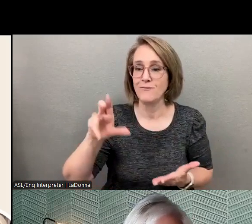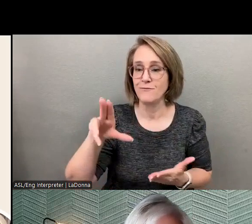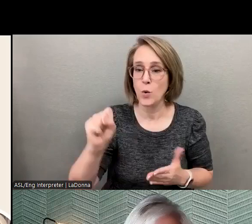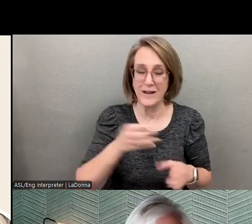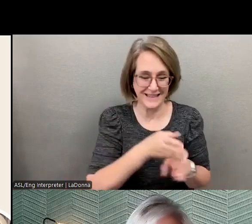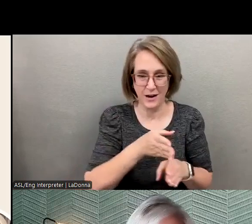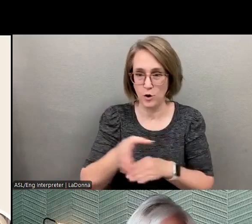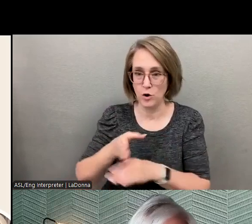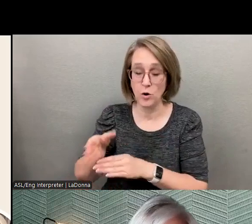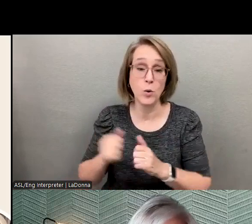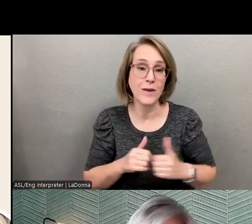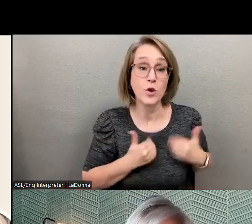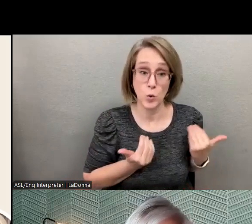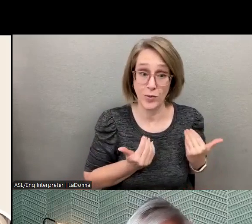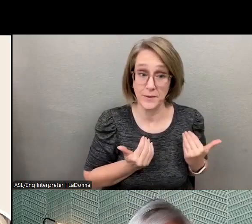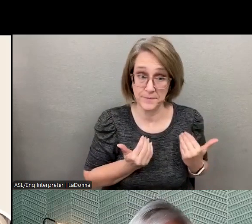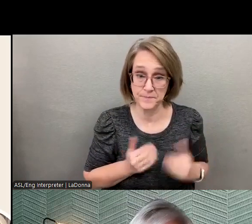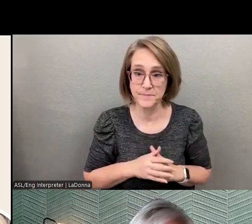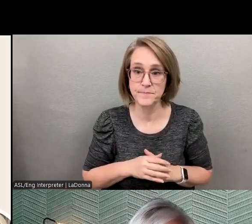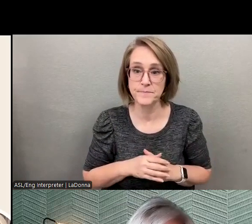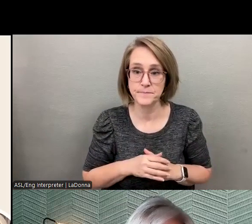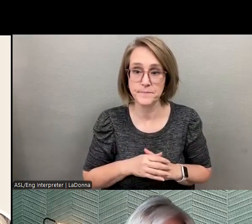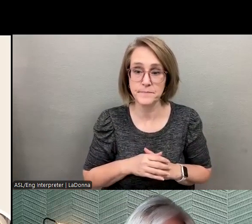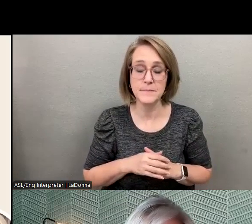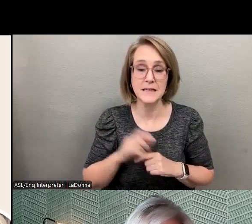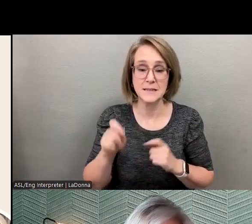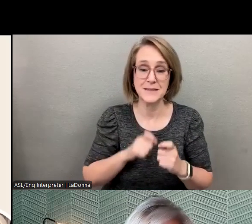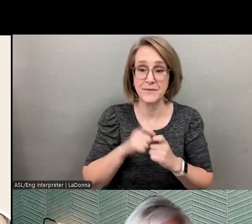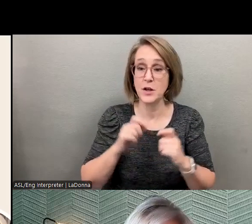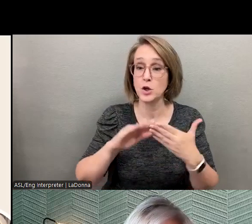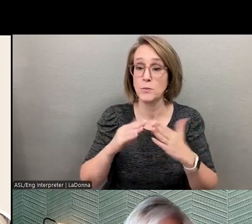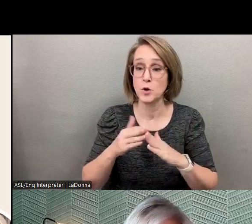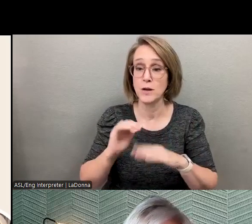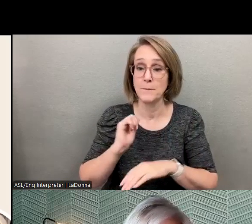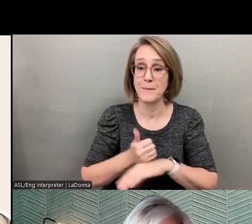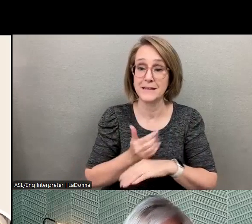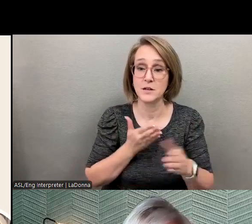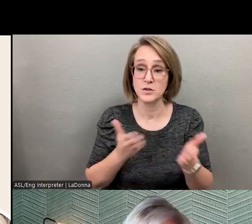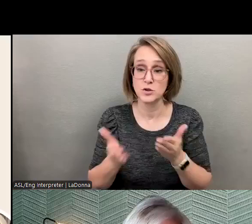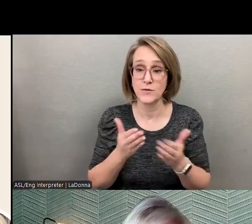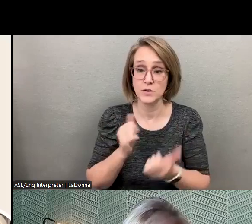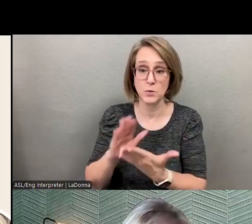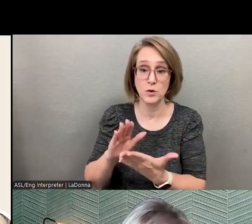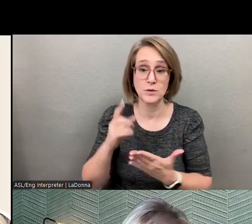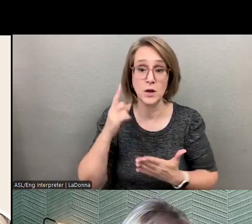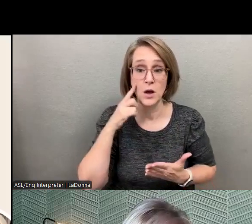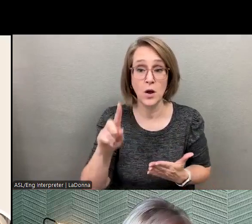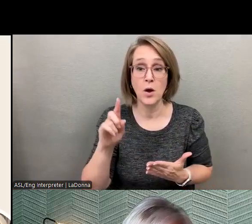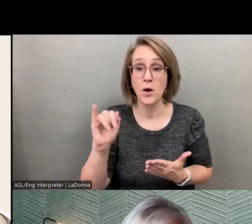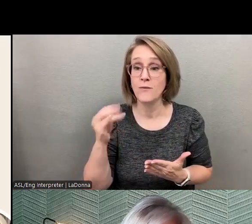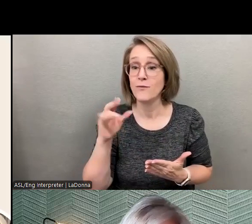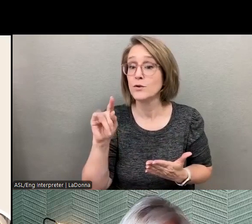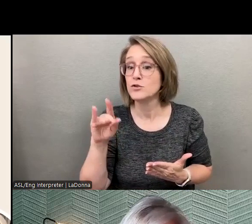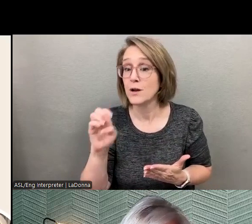that have to do with youth, in particular, community-based service approaches for justice-involved